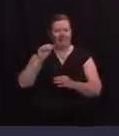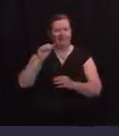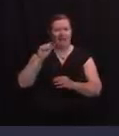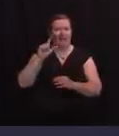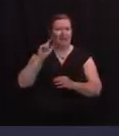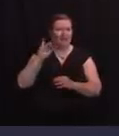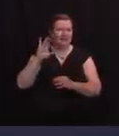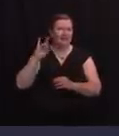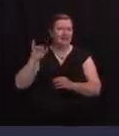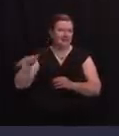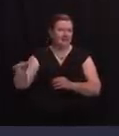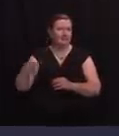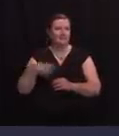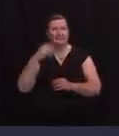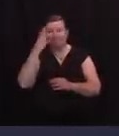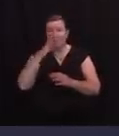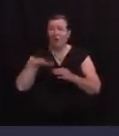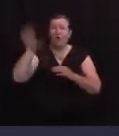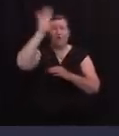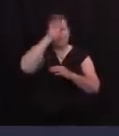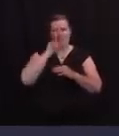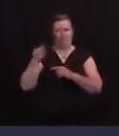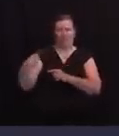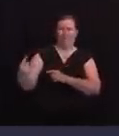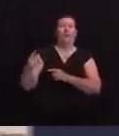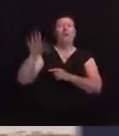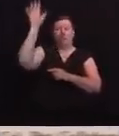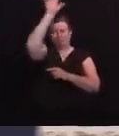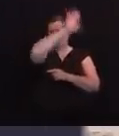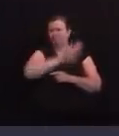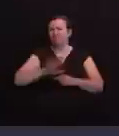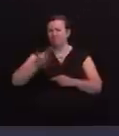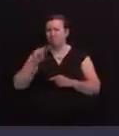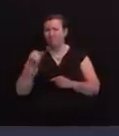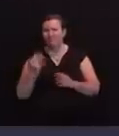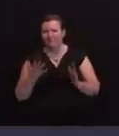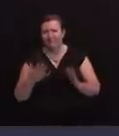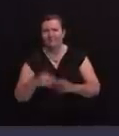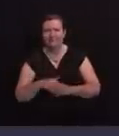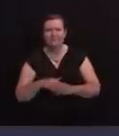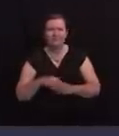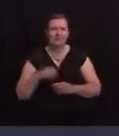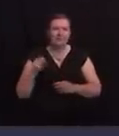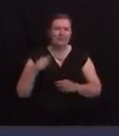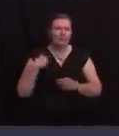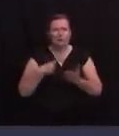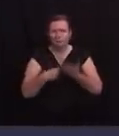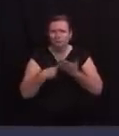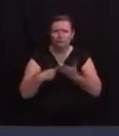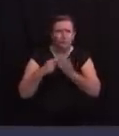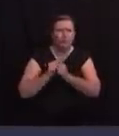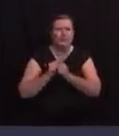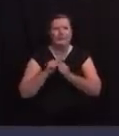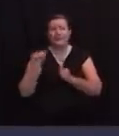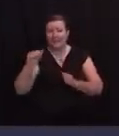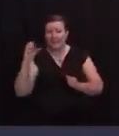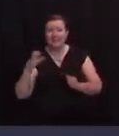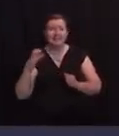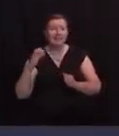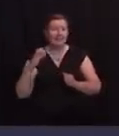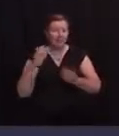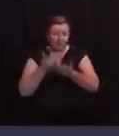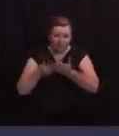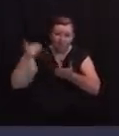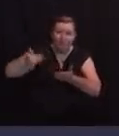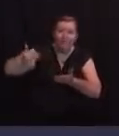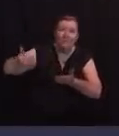it across the entire country. Yeah, amen. And we're on with the folks in Atlantic City all the time. Kaleem Shabazz and I were exchanging texts